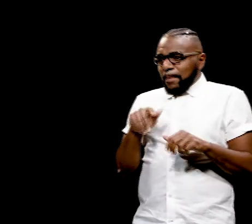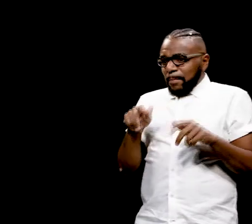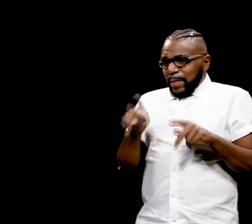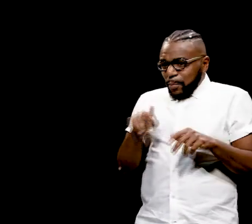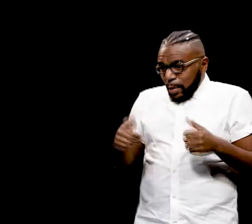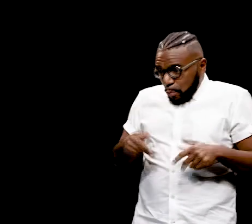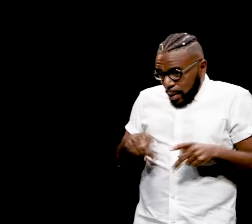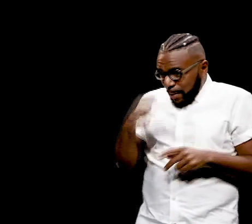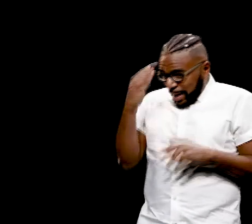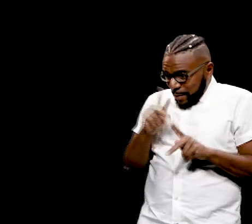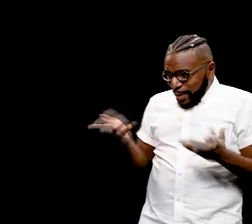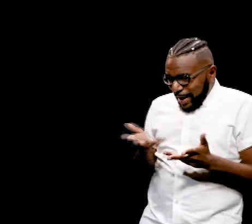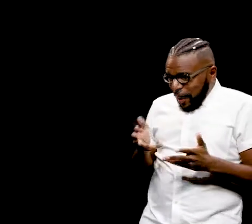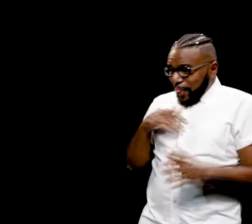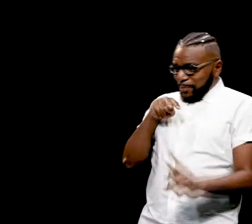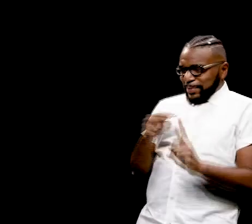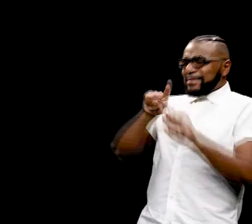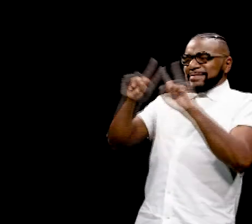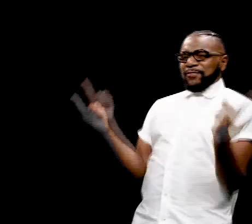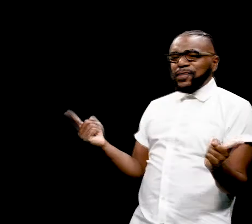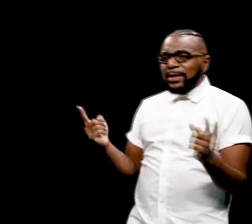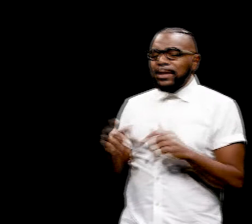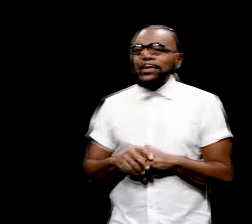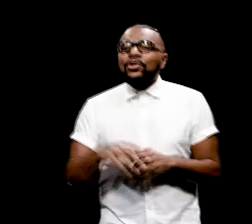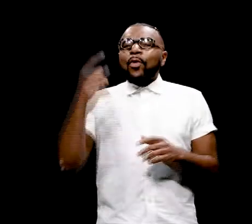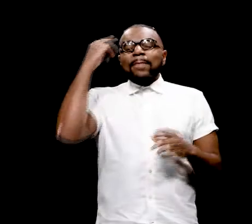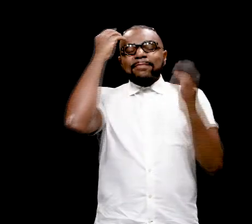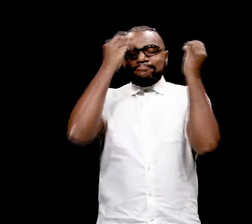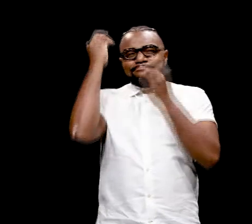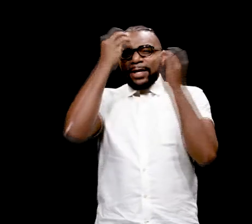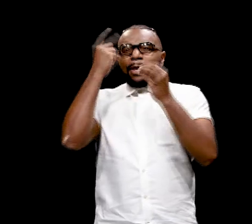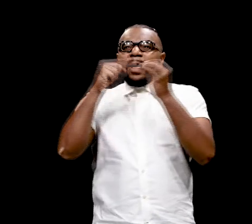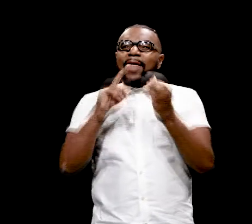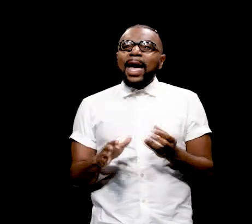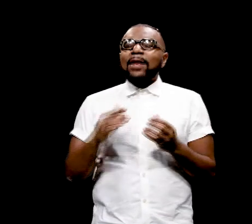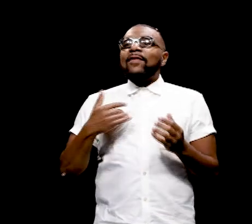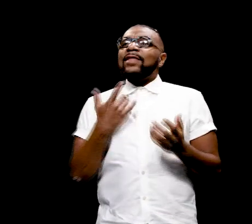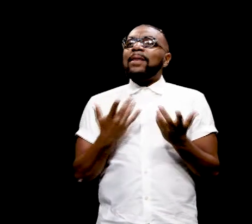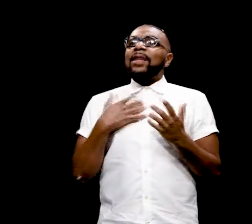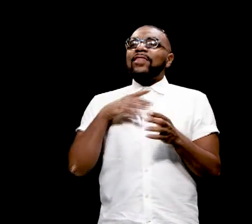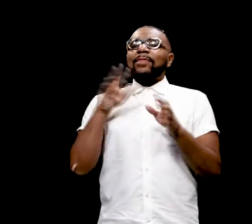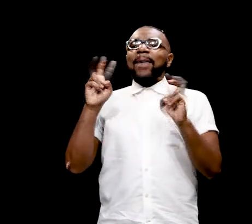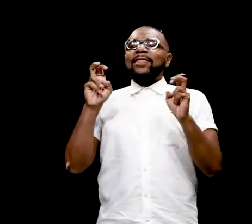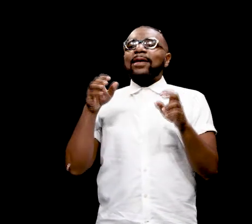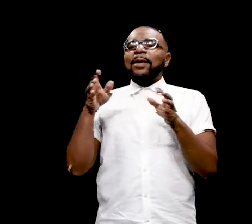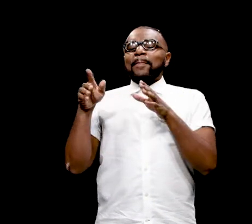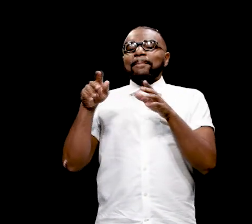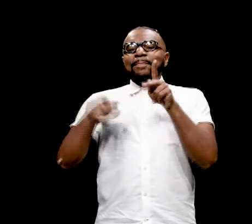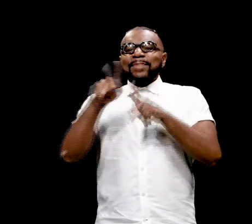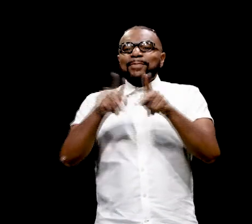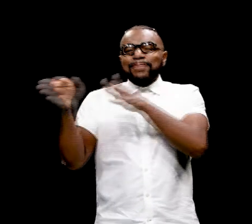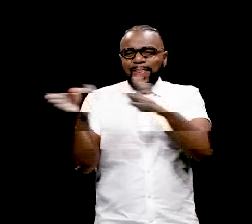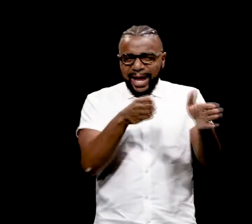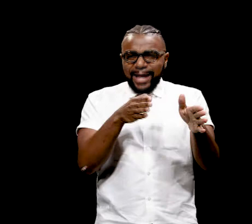Black Portlanders. And so thinking through that, especially inspired by the People's Plan forwarded by PAALF, is